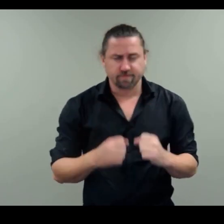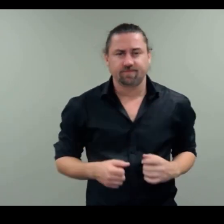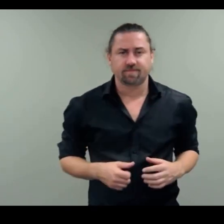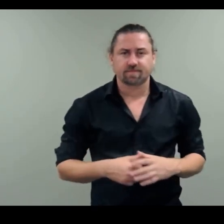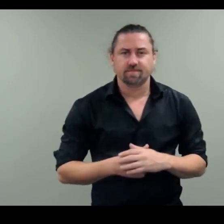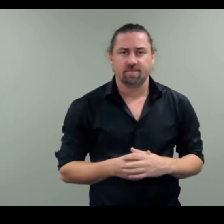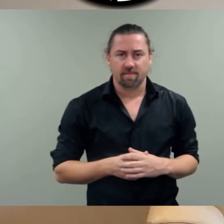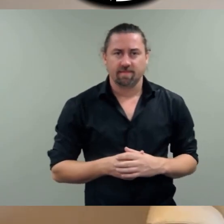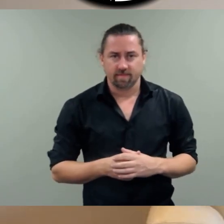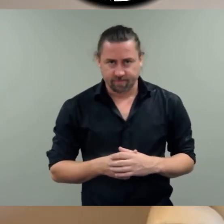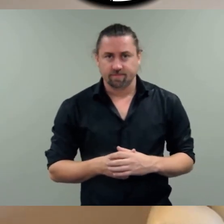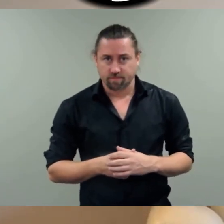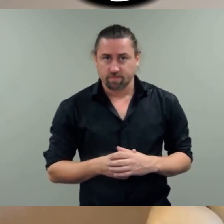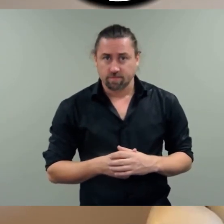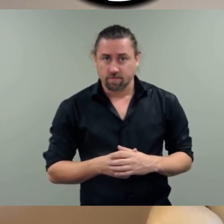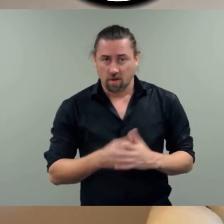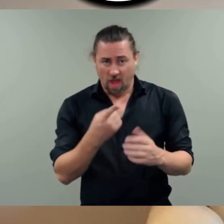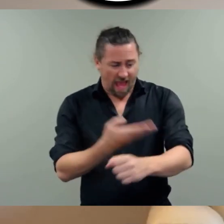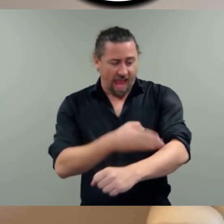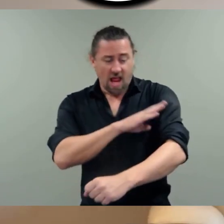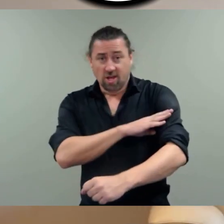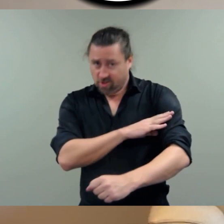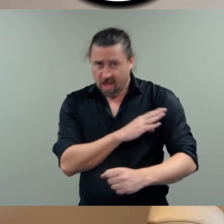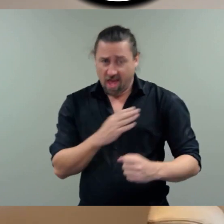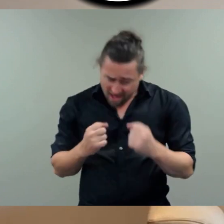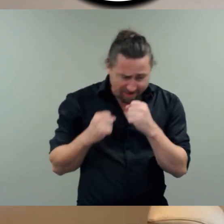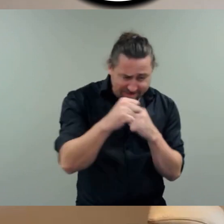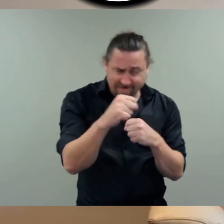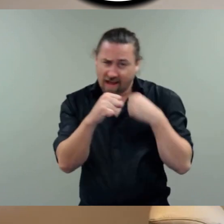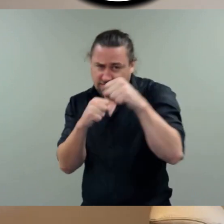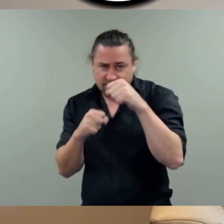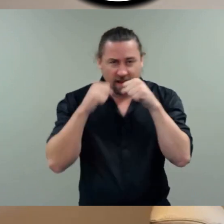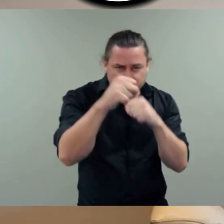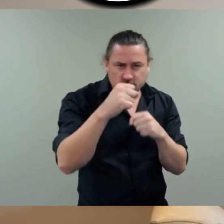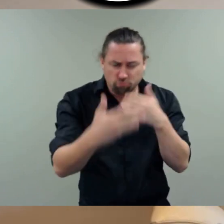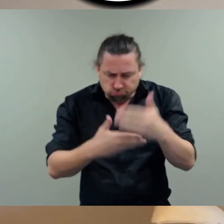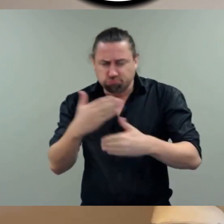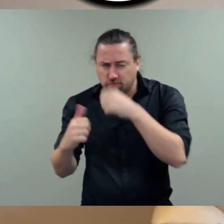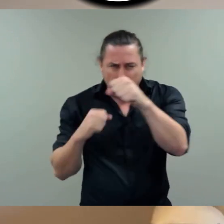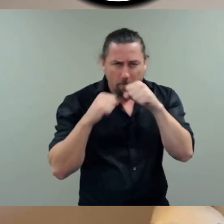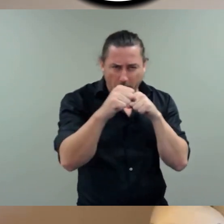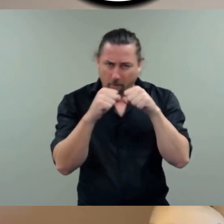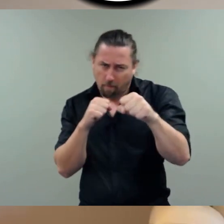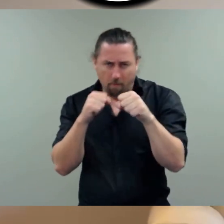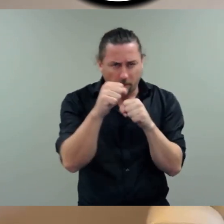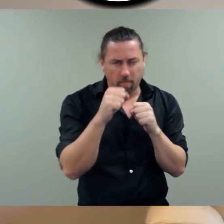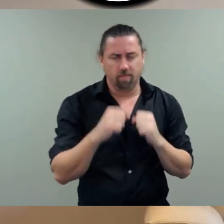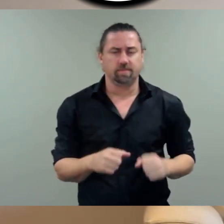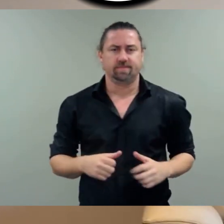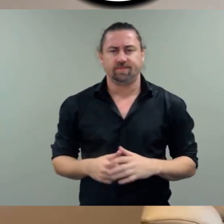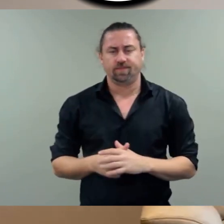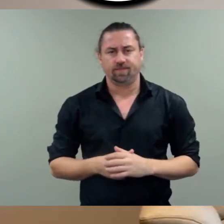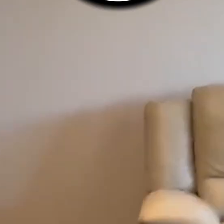Ready? Let's go. Try to use whatever energy you have left to keep that punching momentum forward.